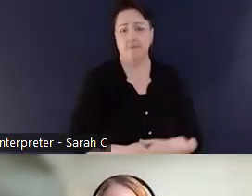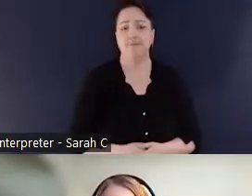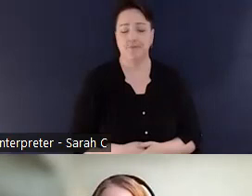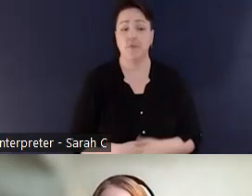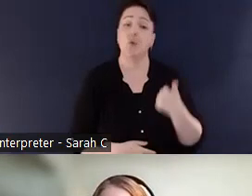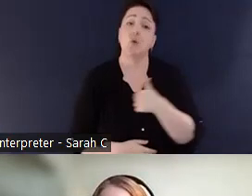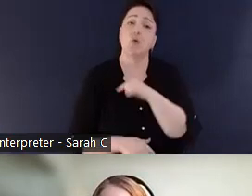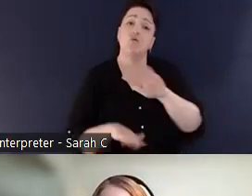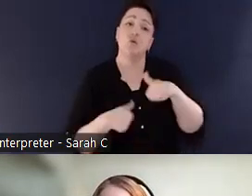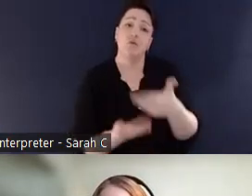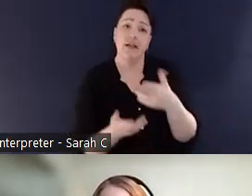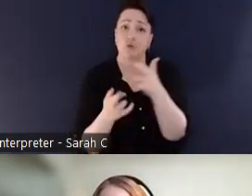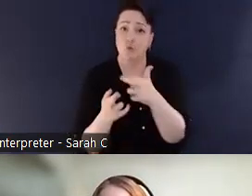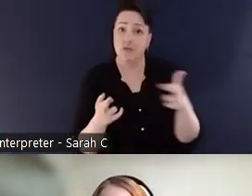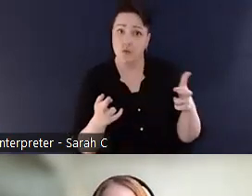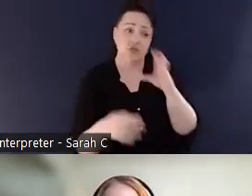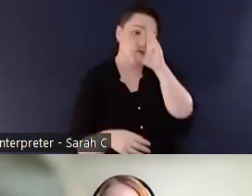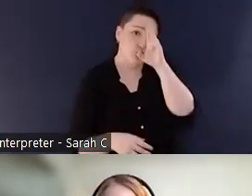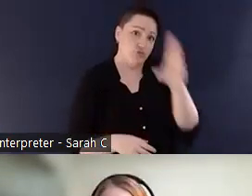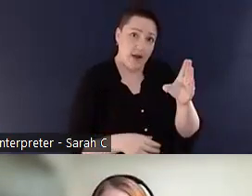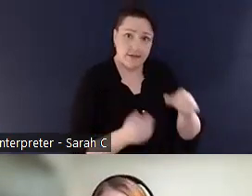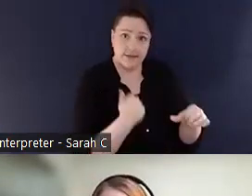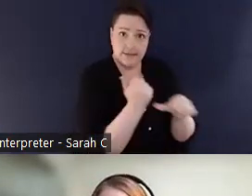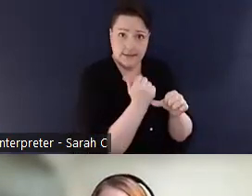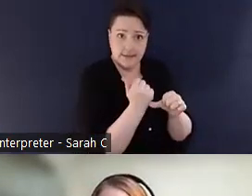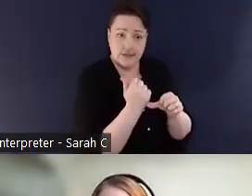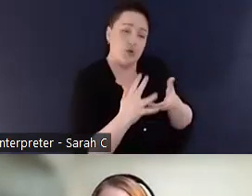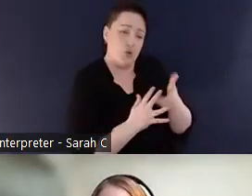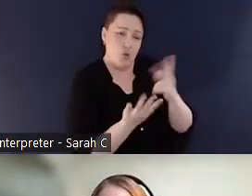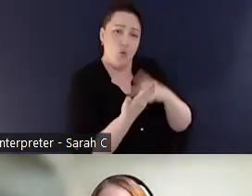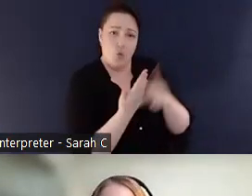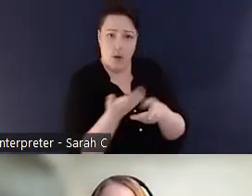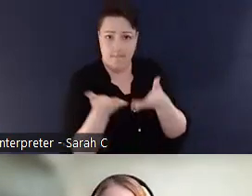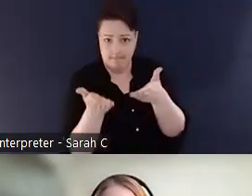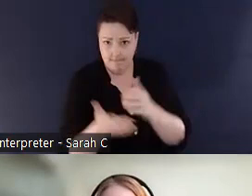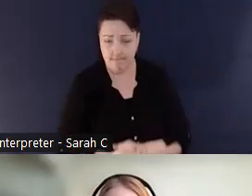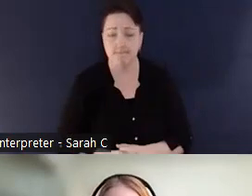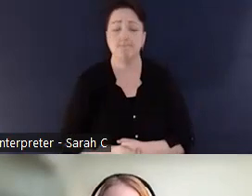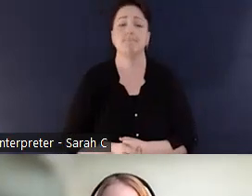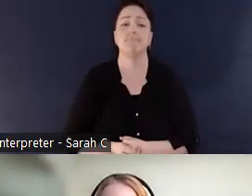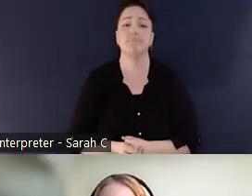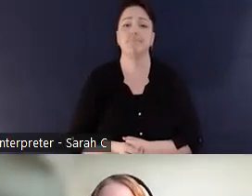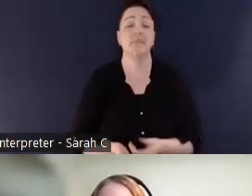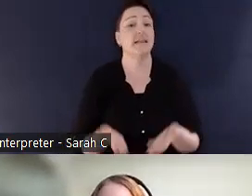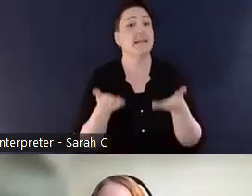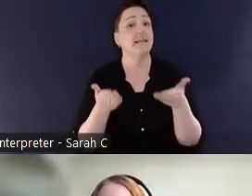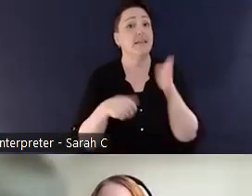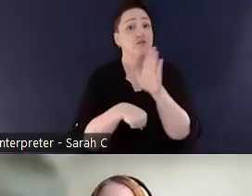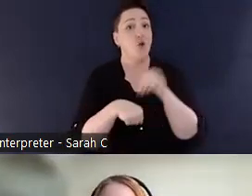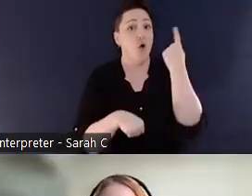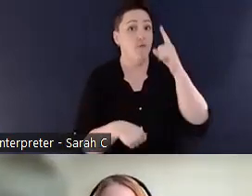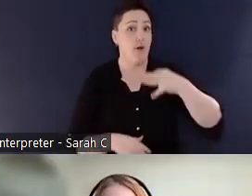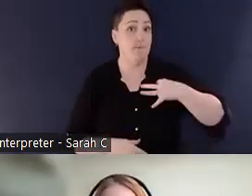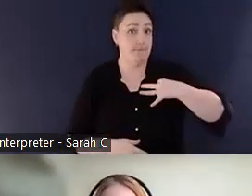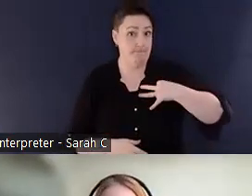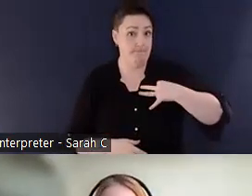direct technical assistance to local agencies via this program. And this particular call for applications